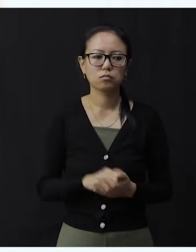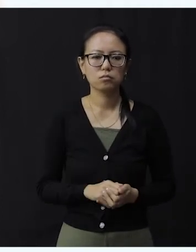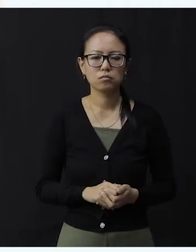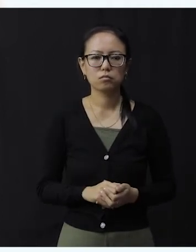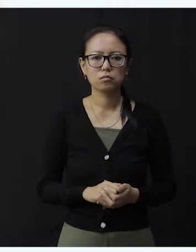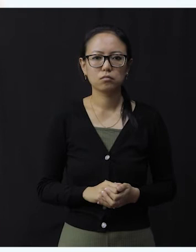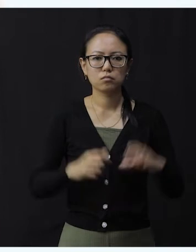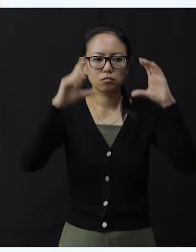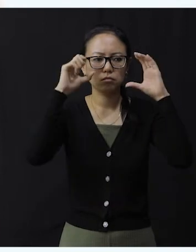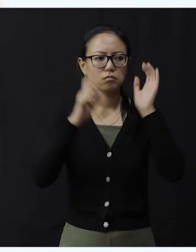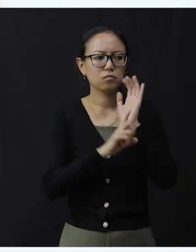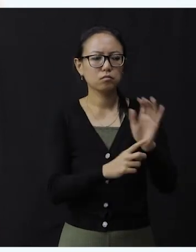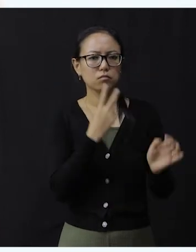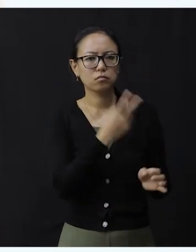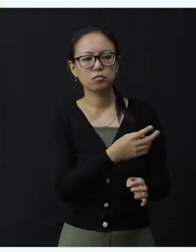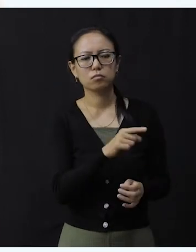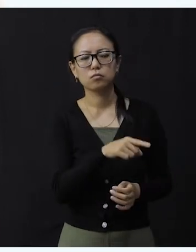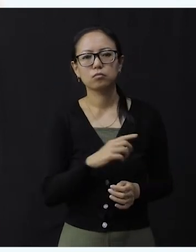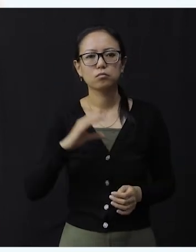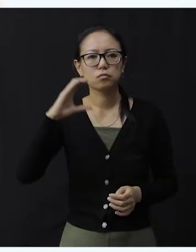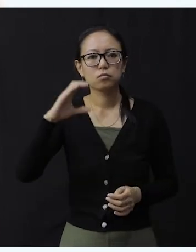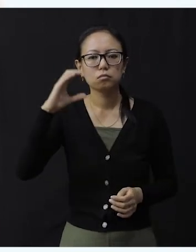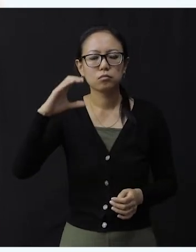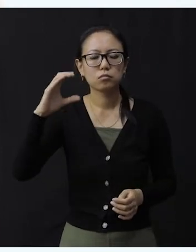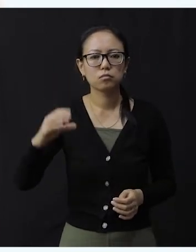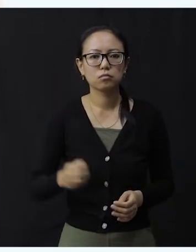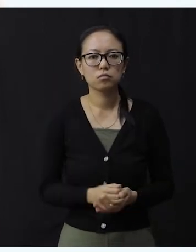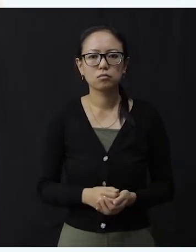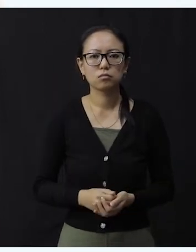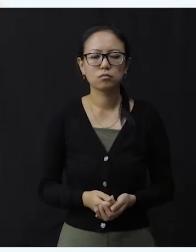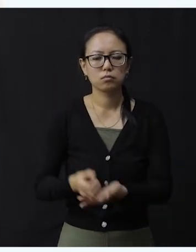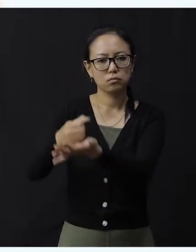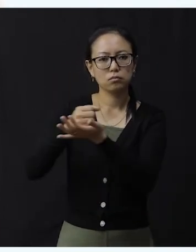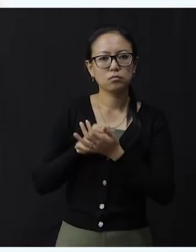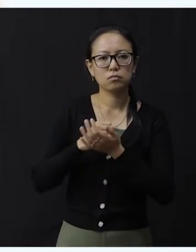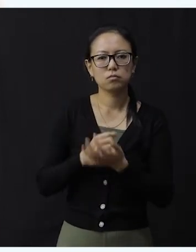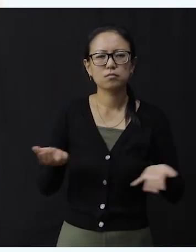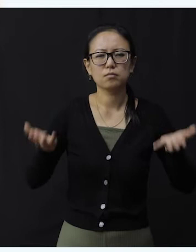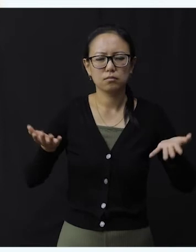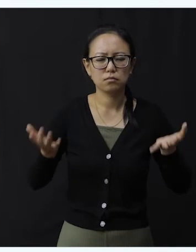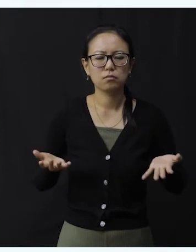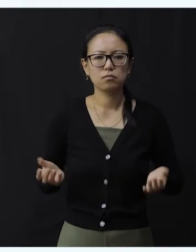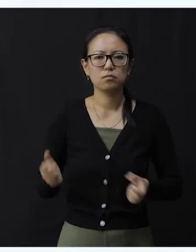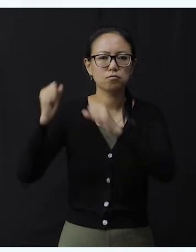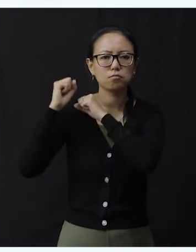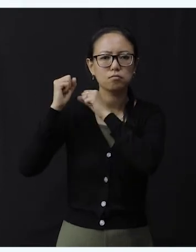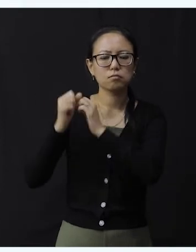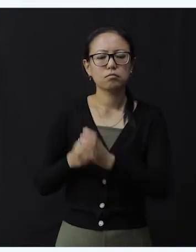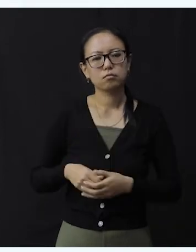see there on the picture, a camel used to carry the loads or the goods in the desert.